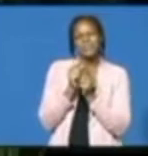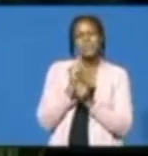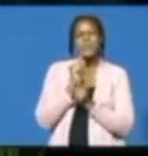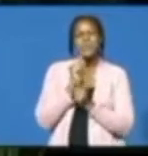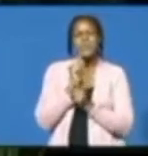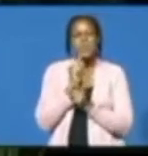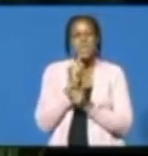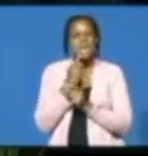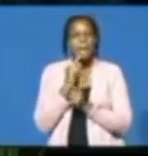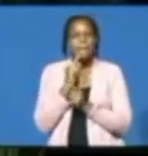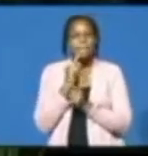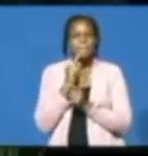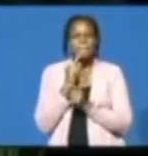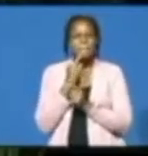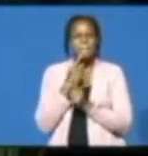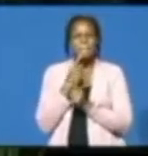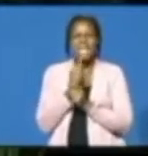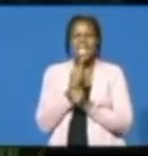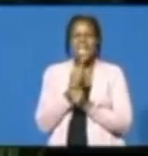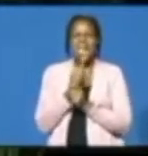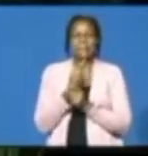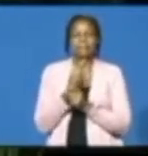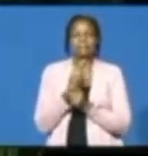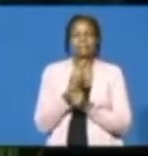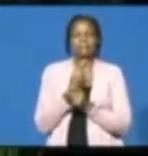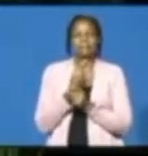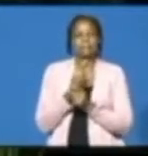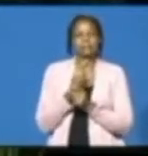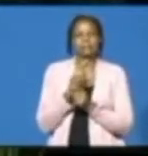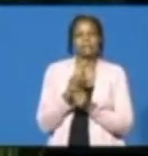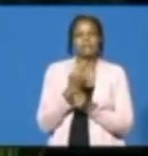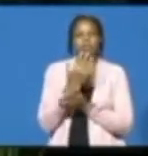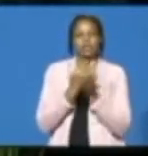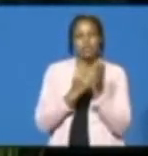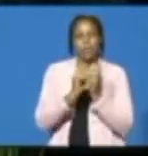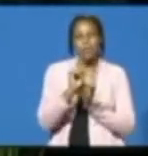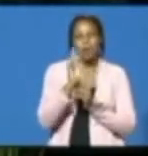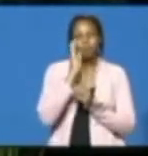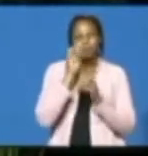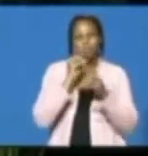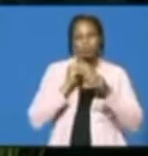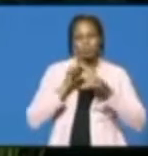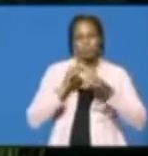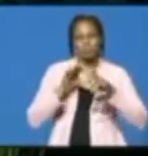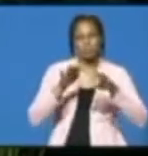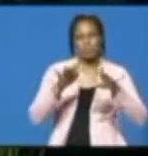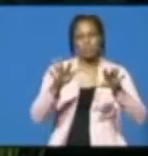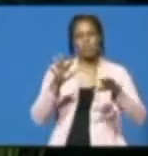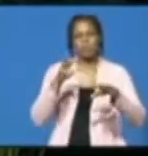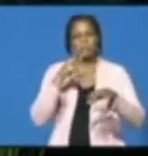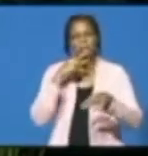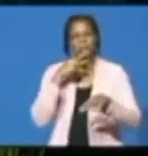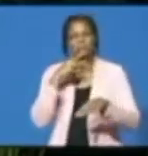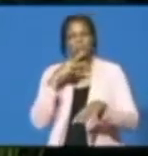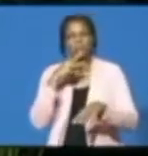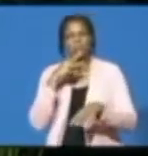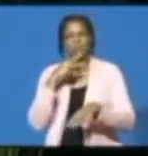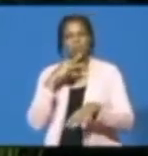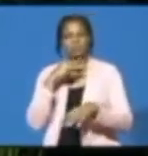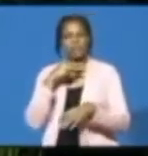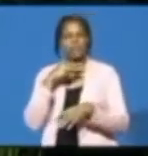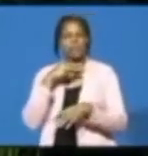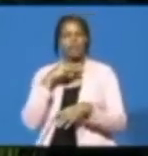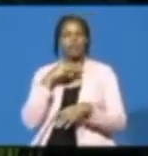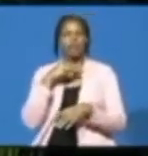impurity. Somebody will spread the water of